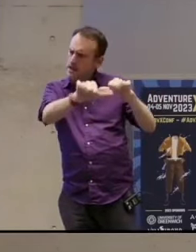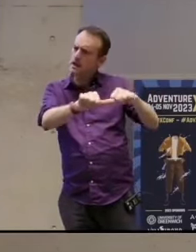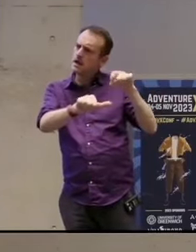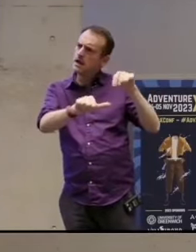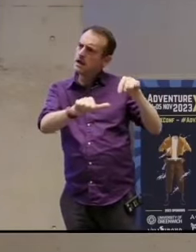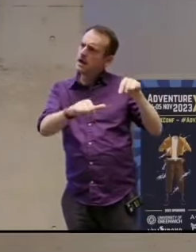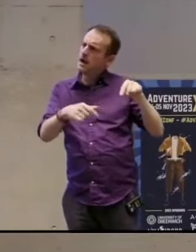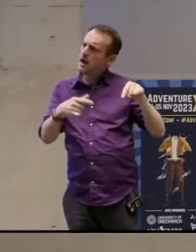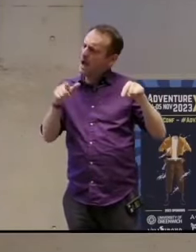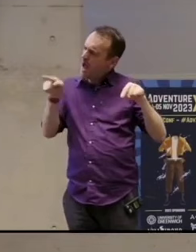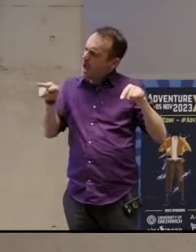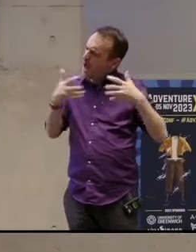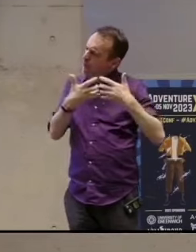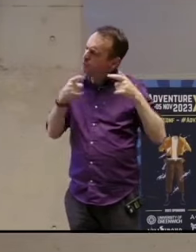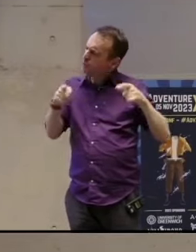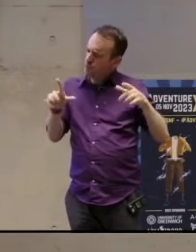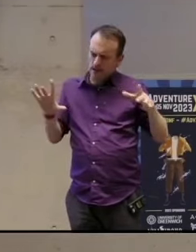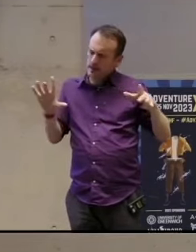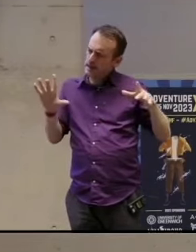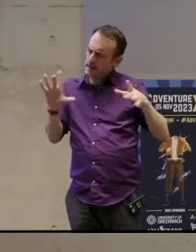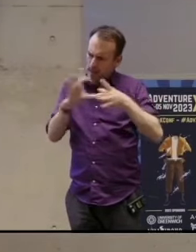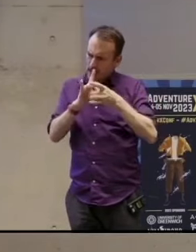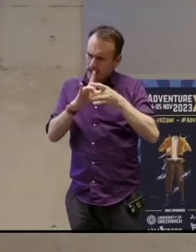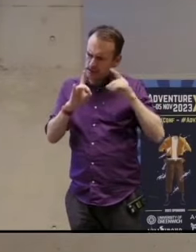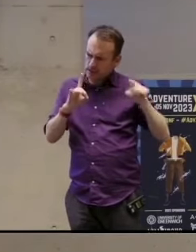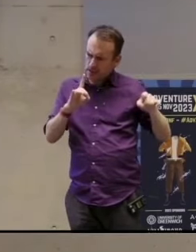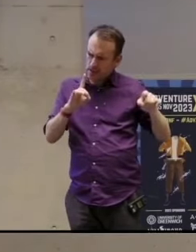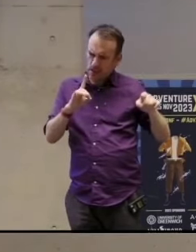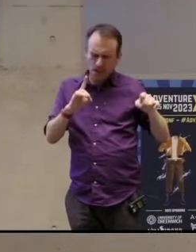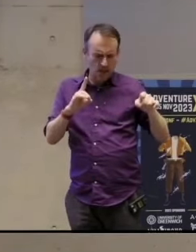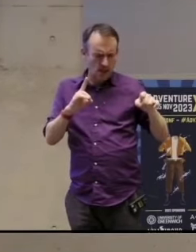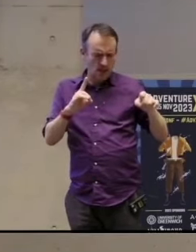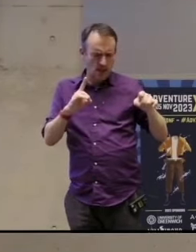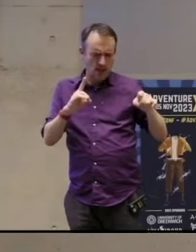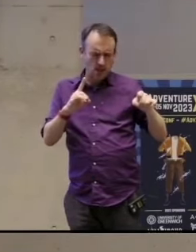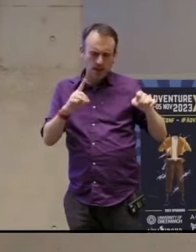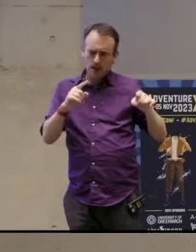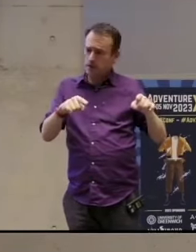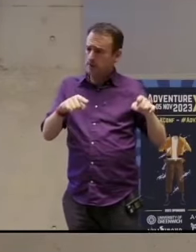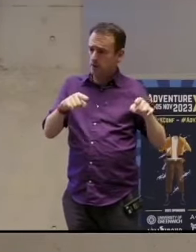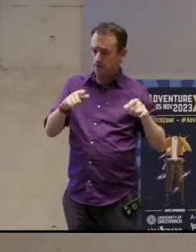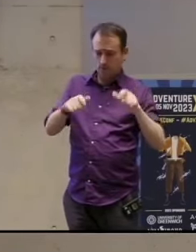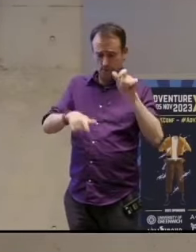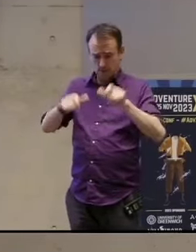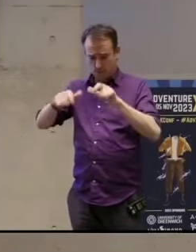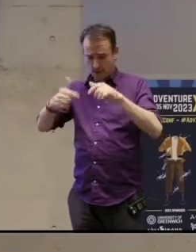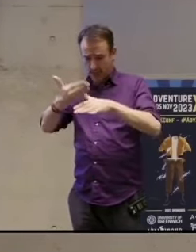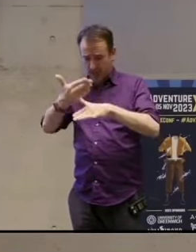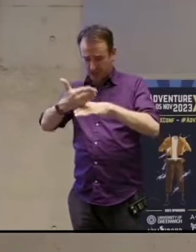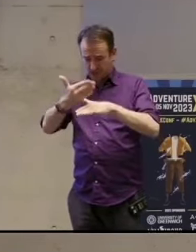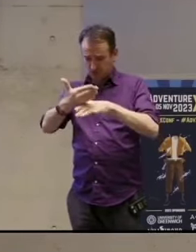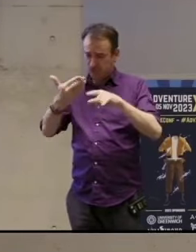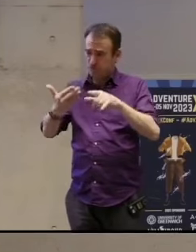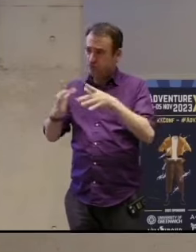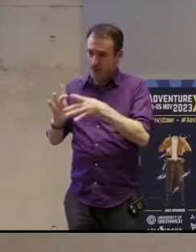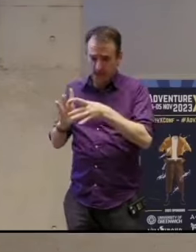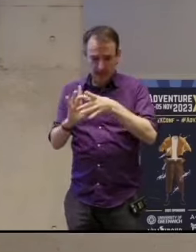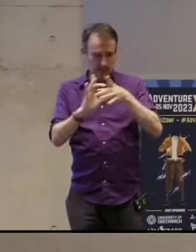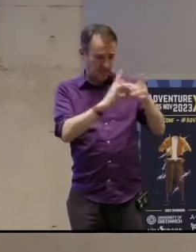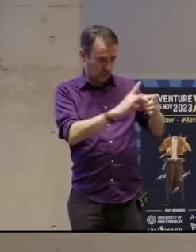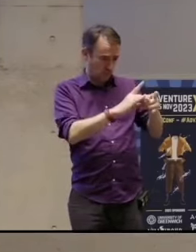about thinking about how you connect, like, the actions and what people are doing within the game to the sort of meanings and the ideas that you're trying